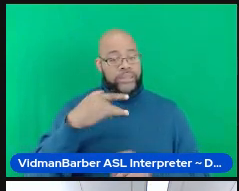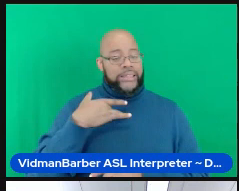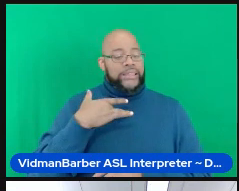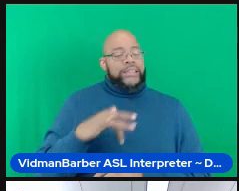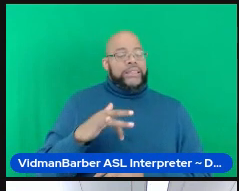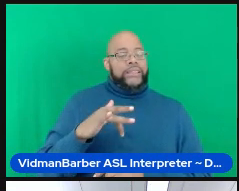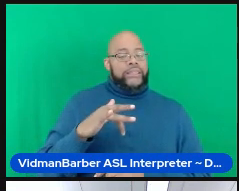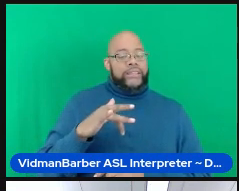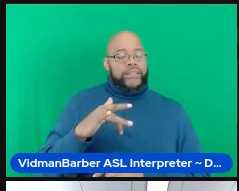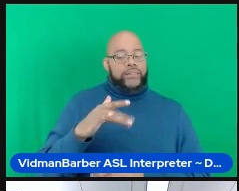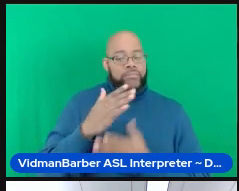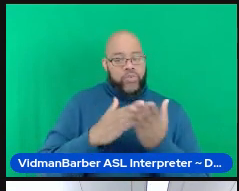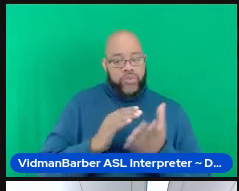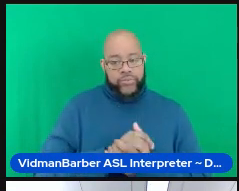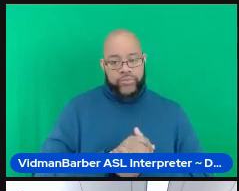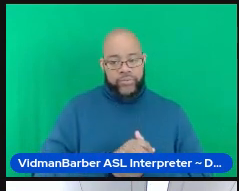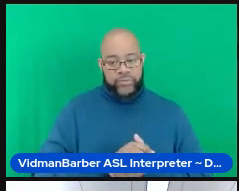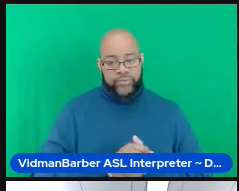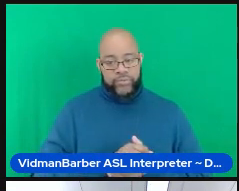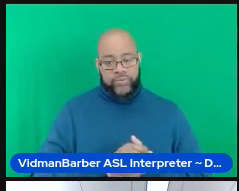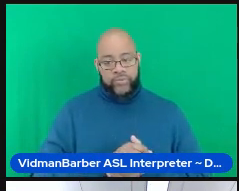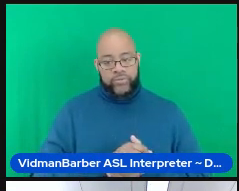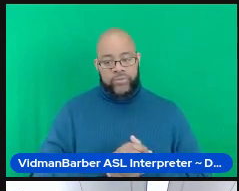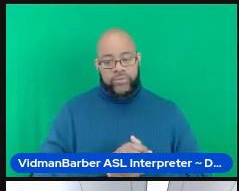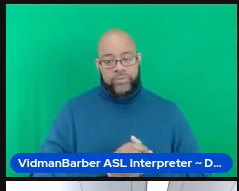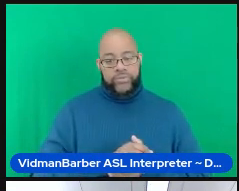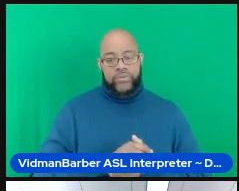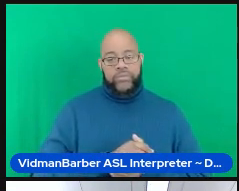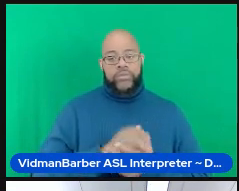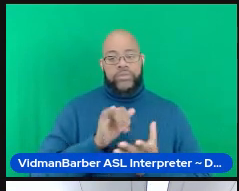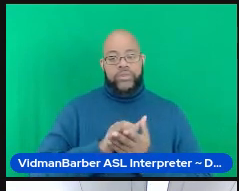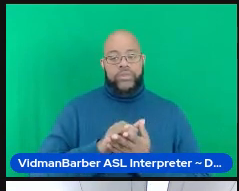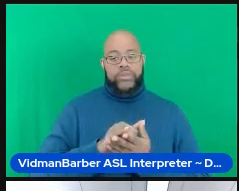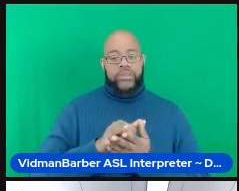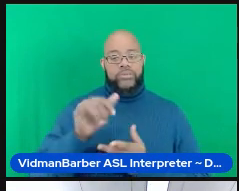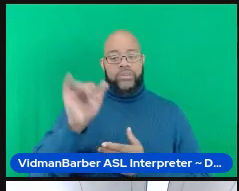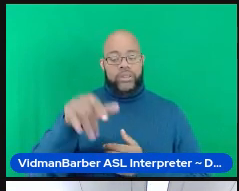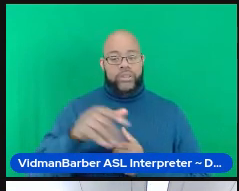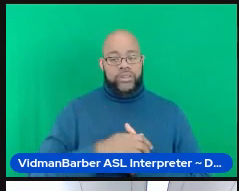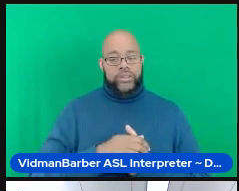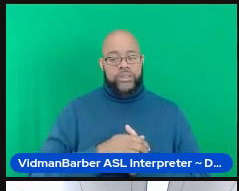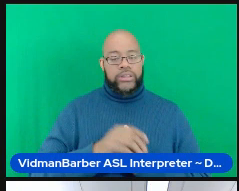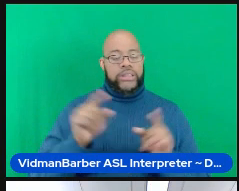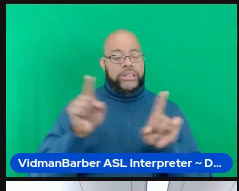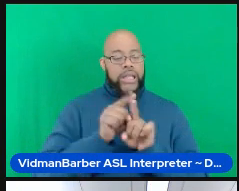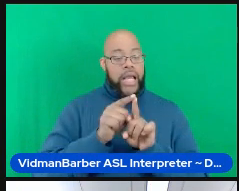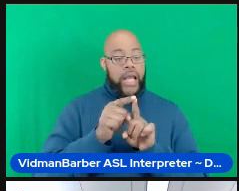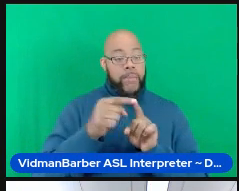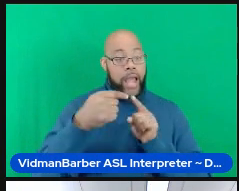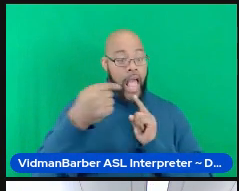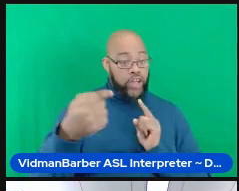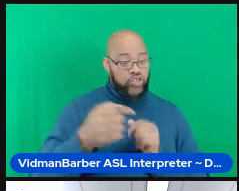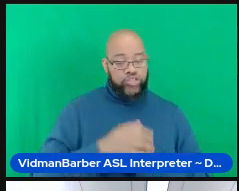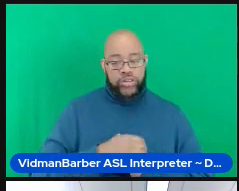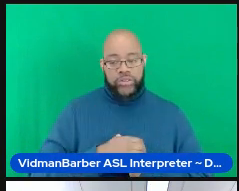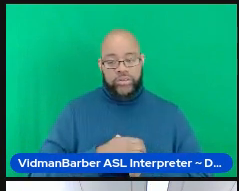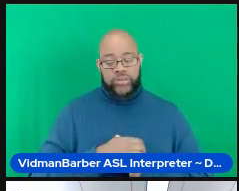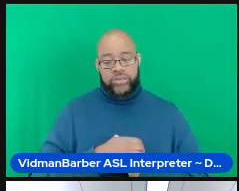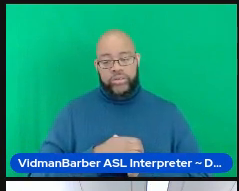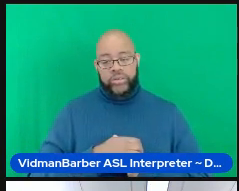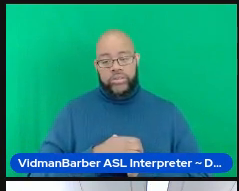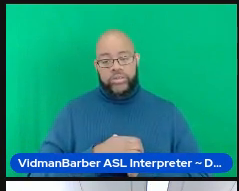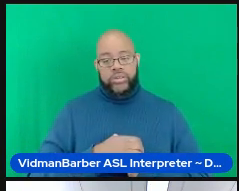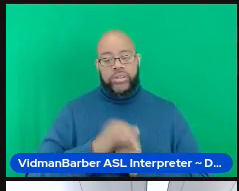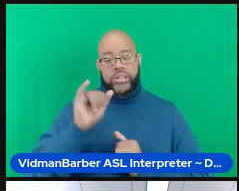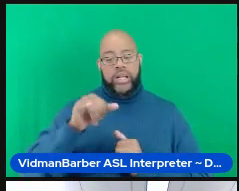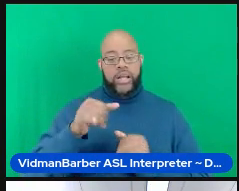phase. And so subsequent exposure to the same allergen cross-links the IgE that